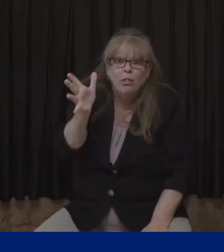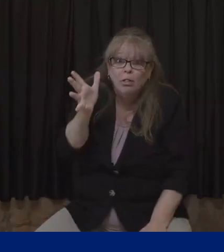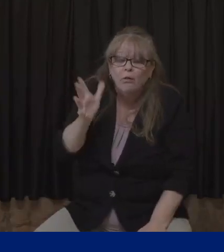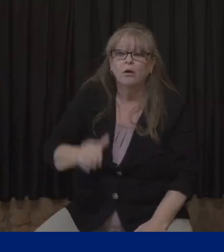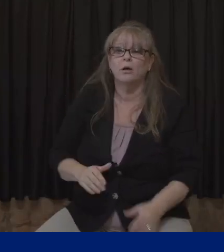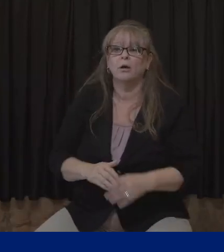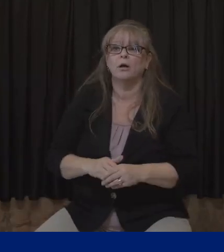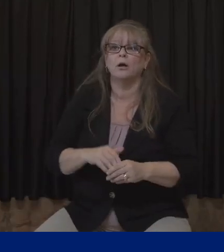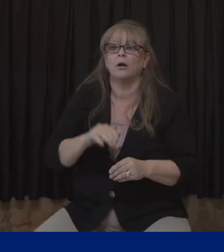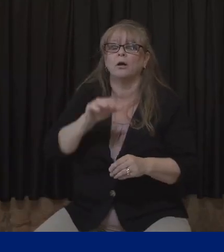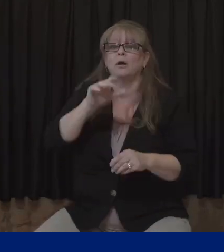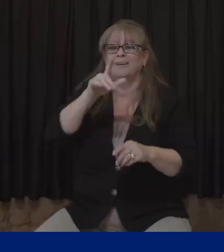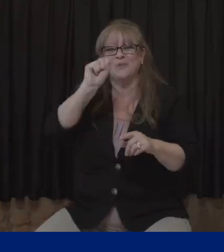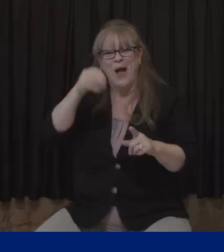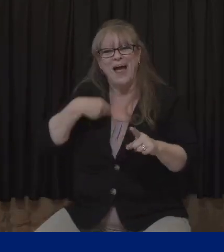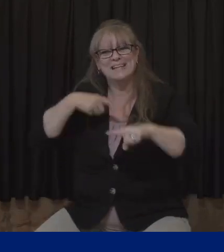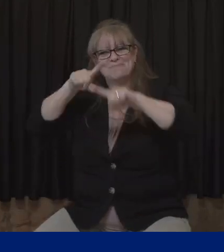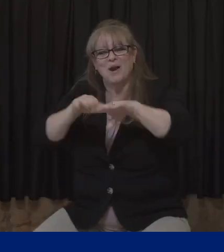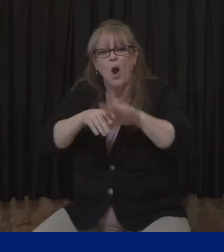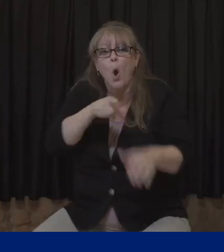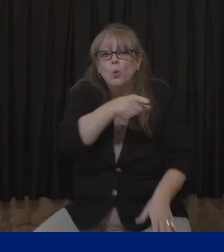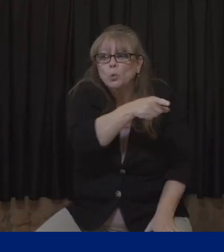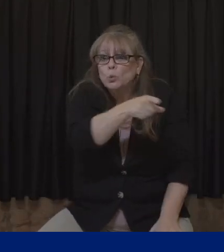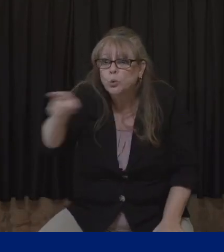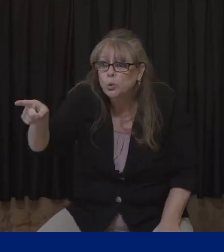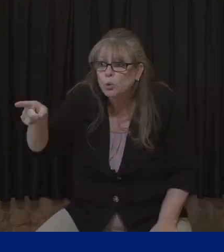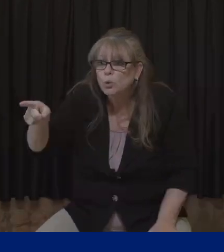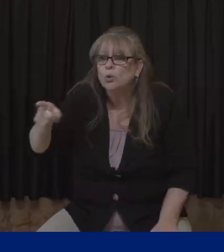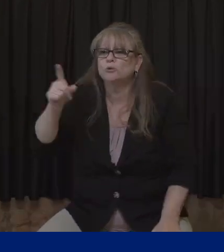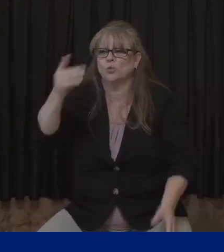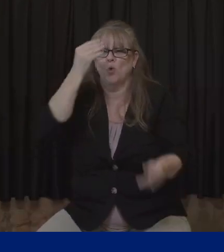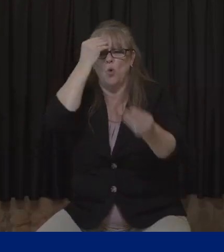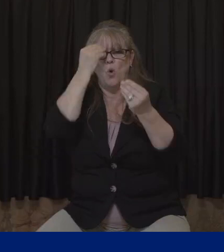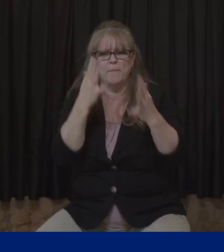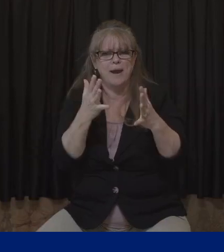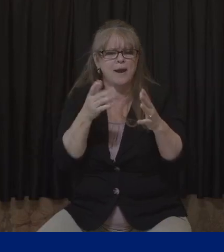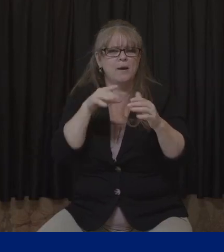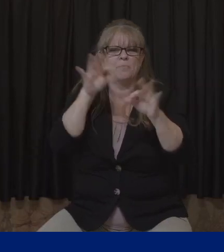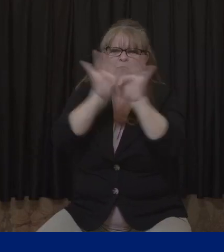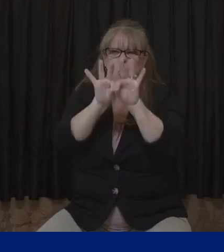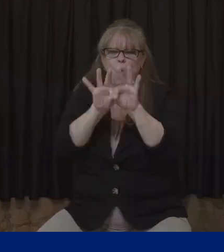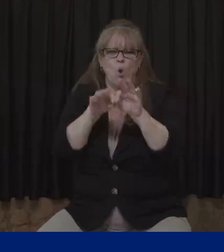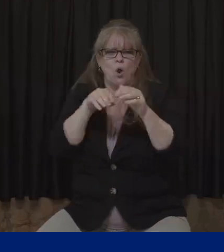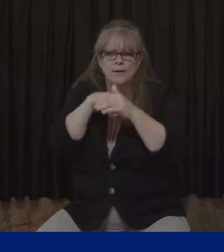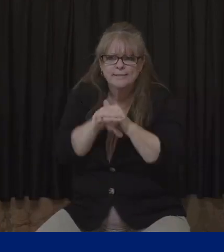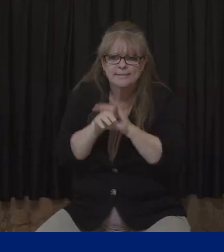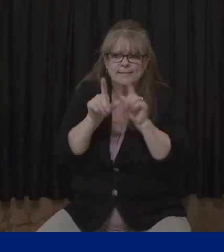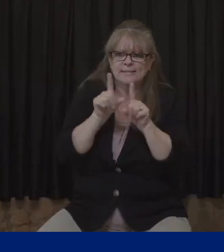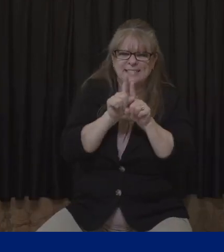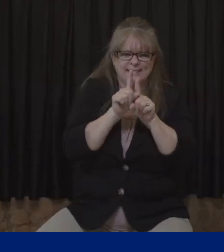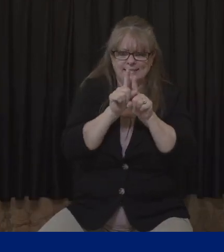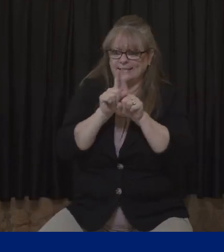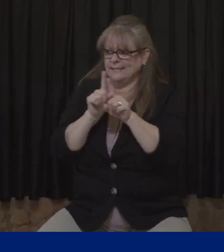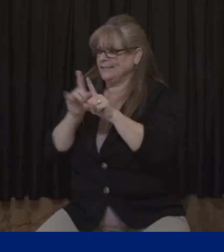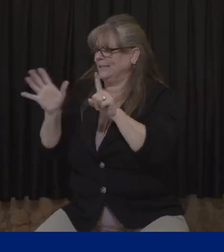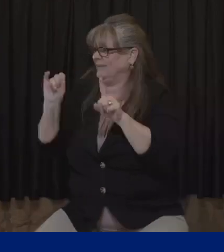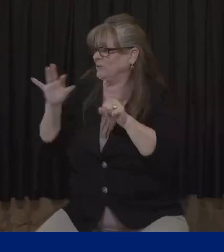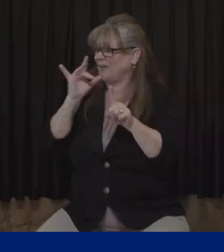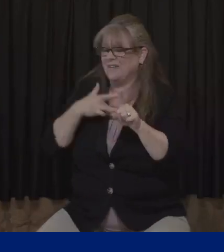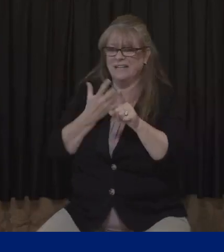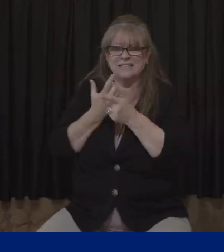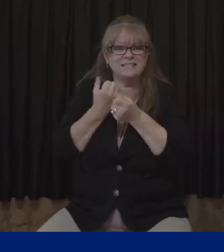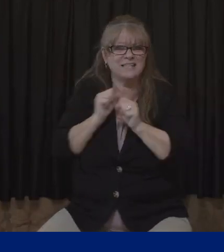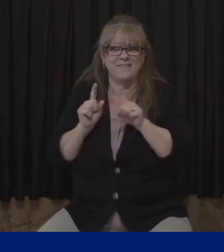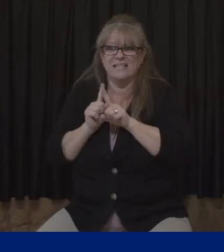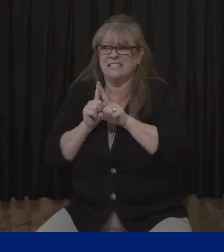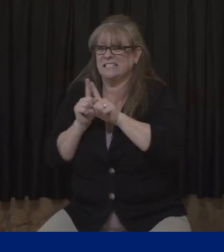in line, if they're not doing what they need to do to be safe, that store will not only be scaring off their customers, putting their employees